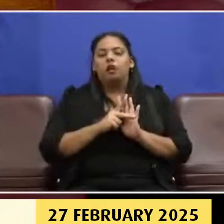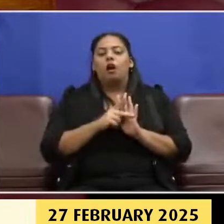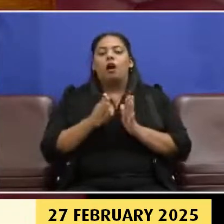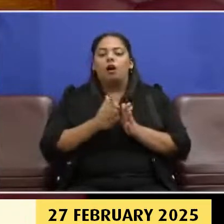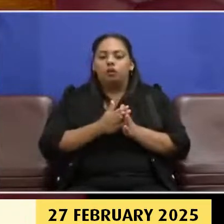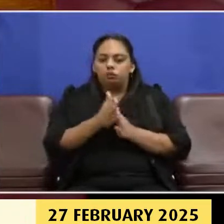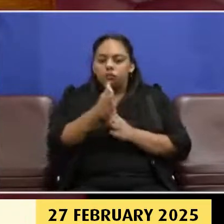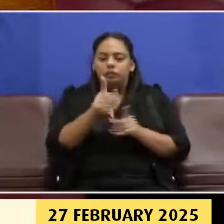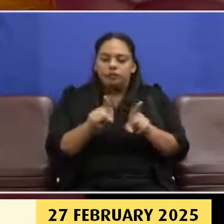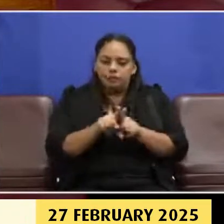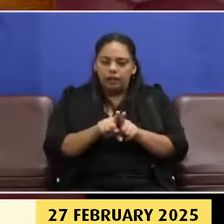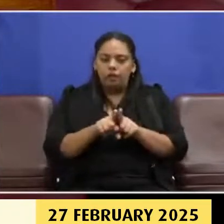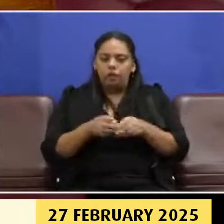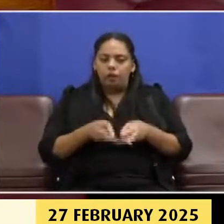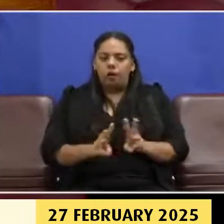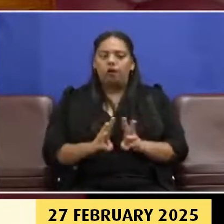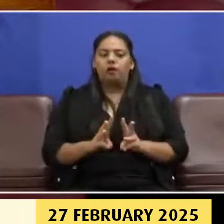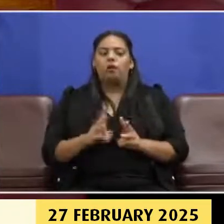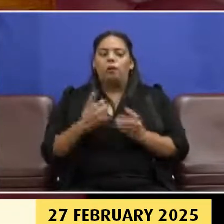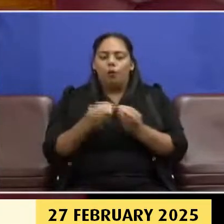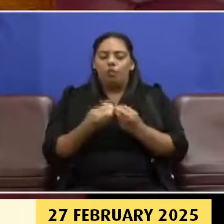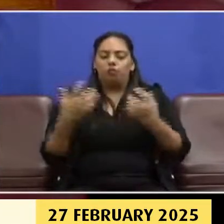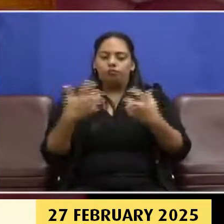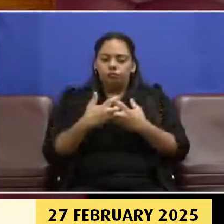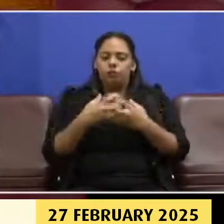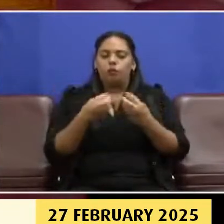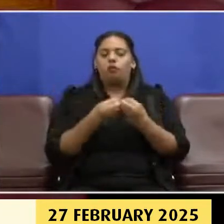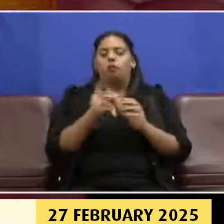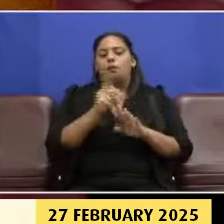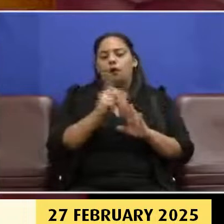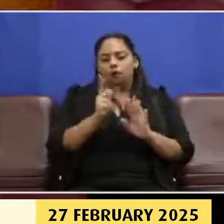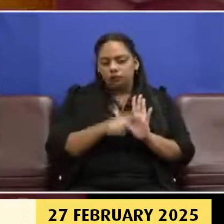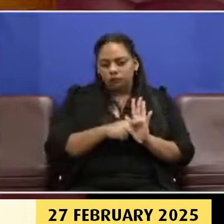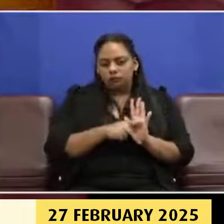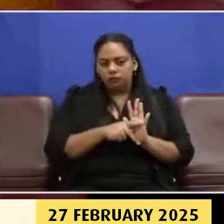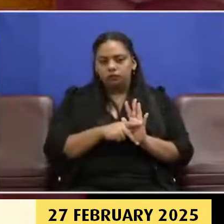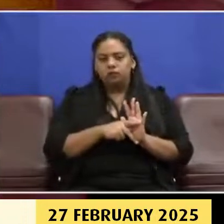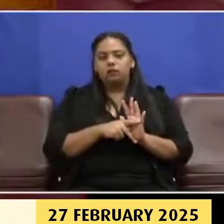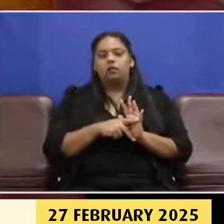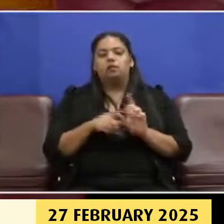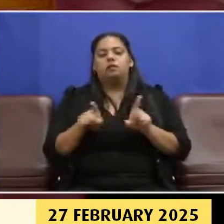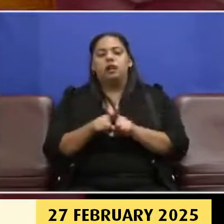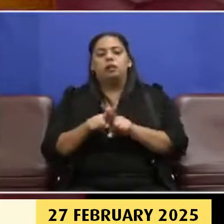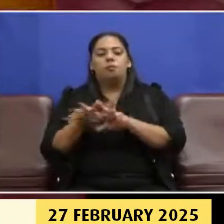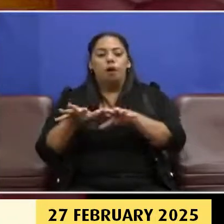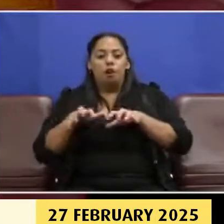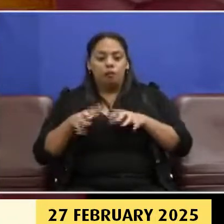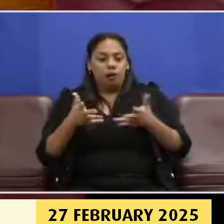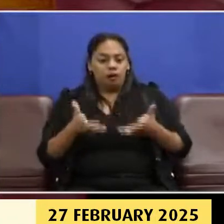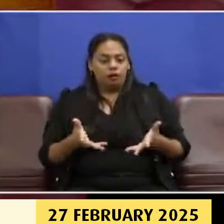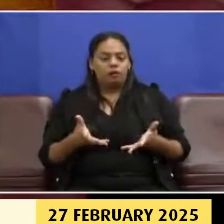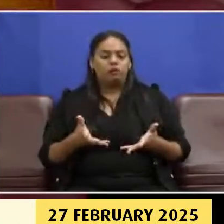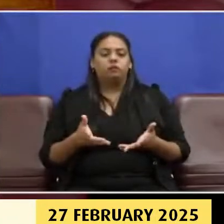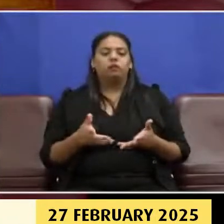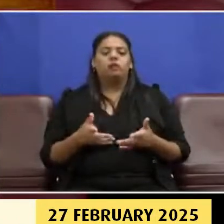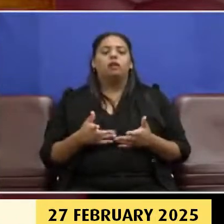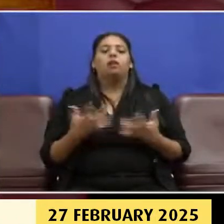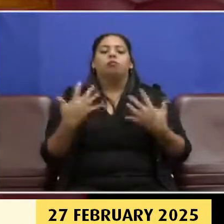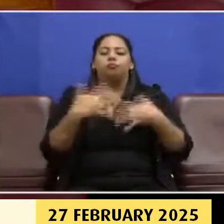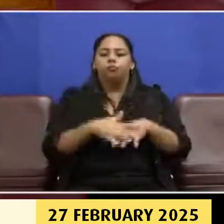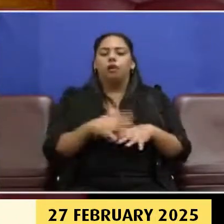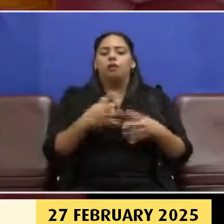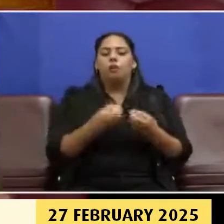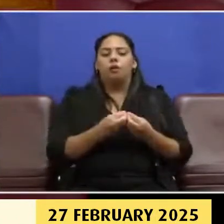national priorities. And this responds to the presidency and as well as the parliament where we're sitting. And the last is collaboration